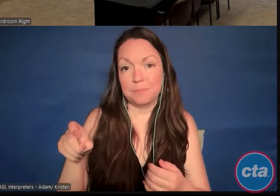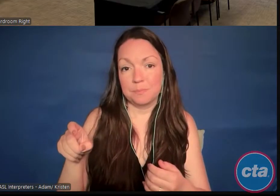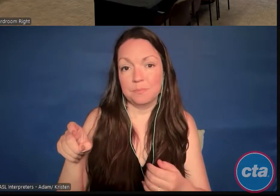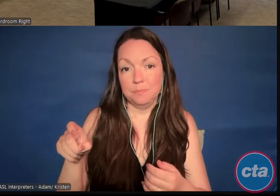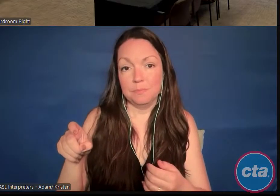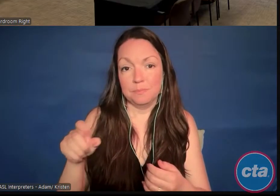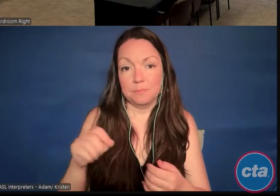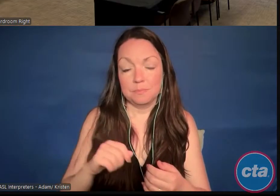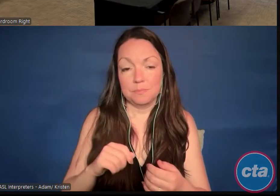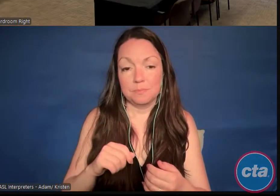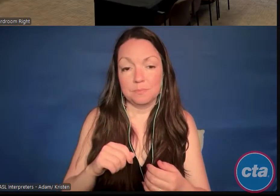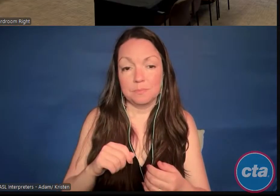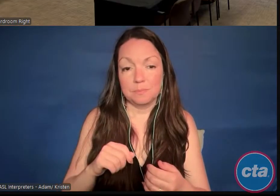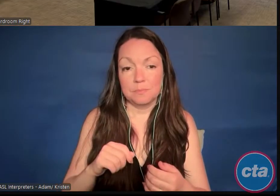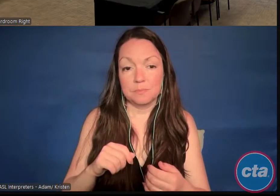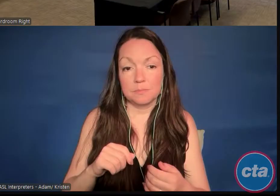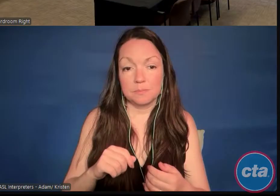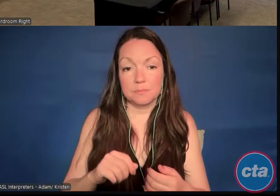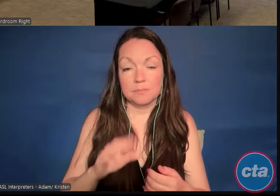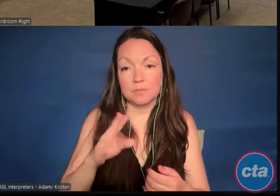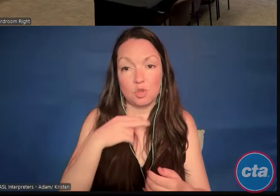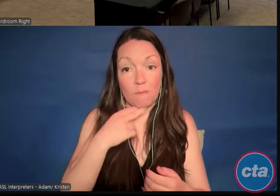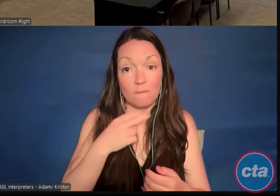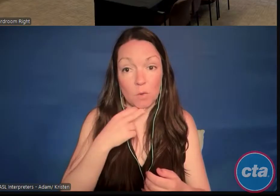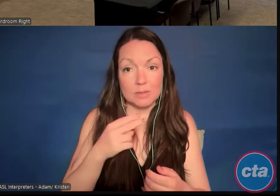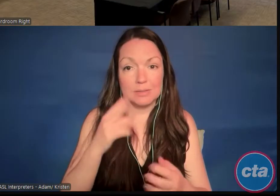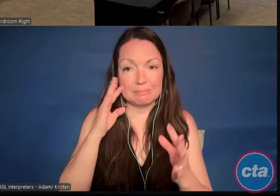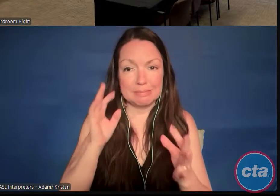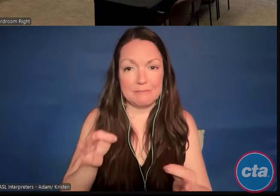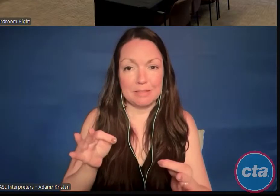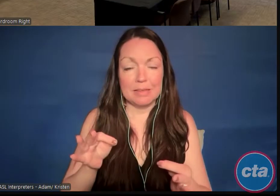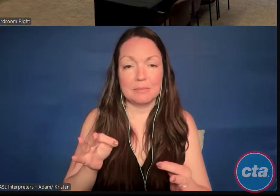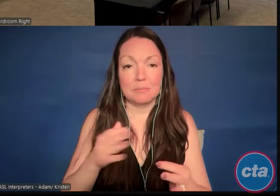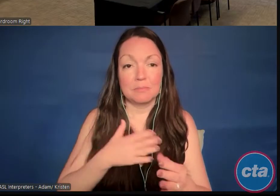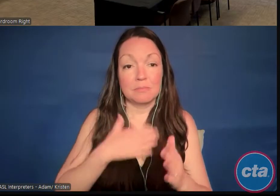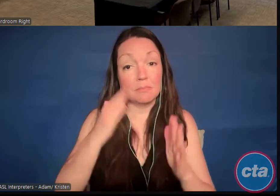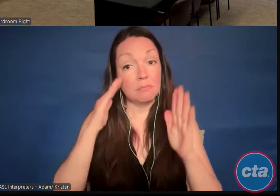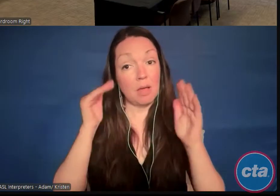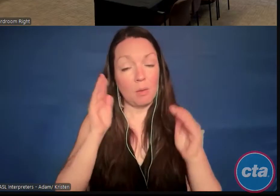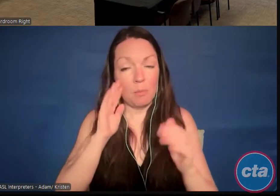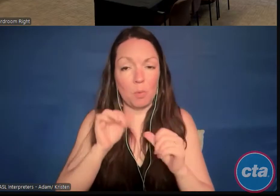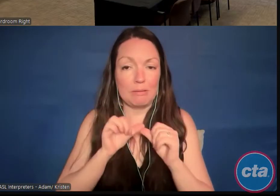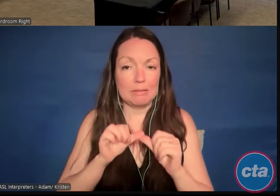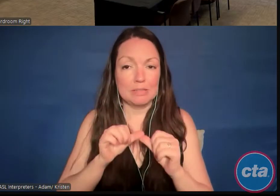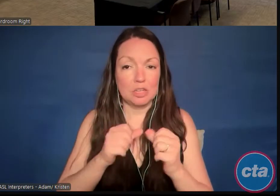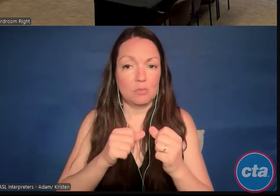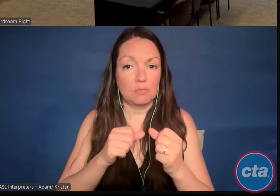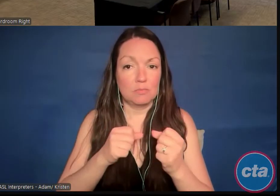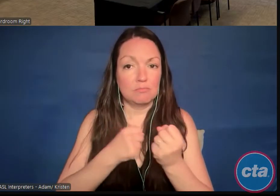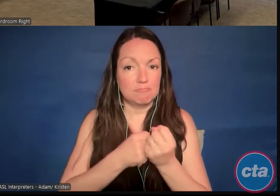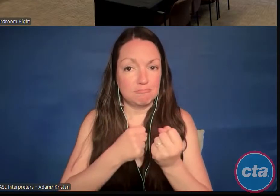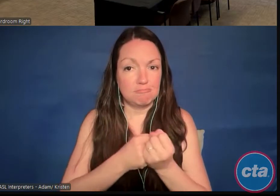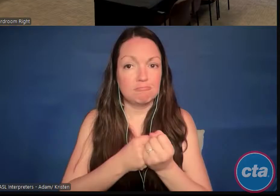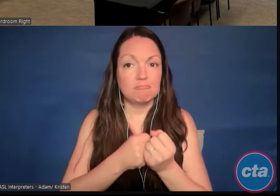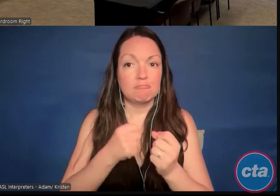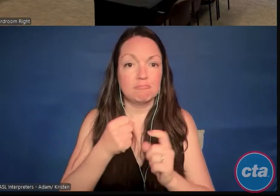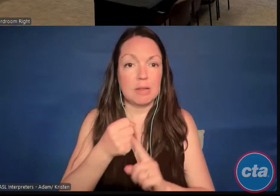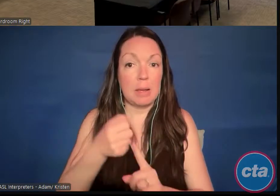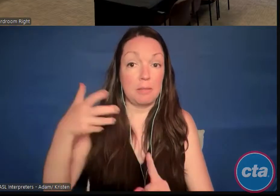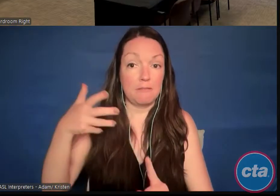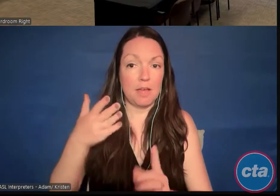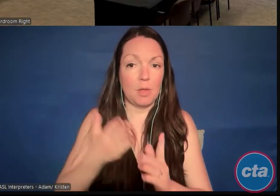so your voice definitely, my hope is that it will continue to be amplified, through